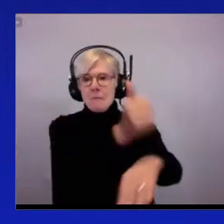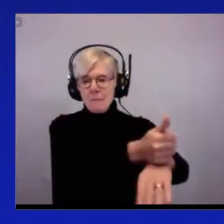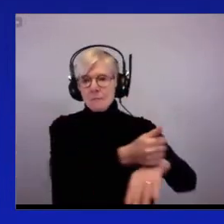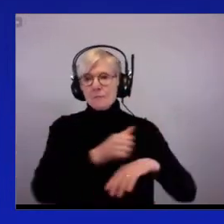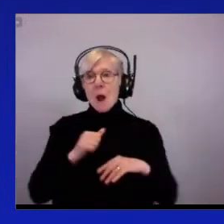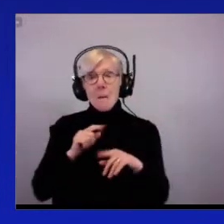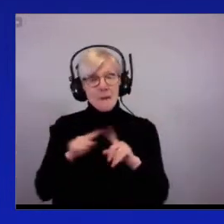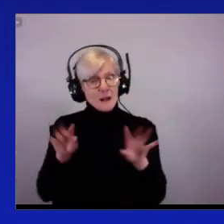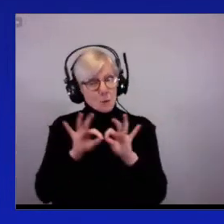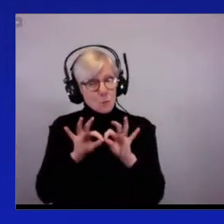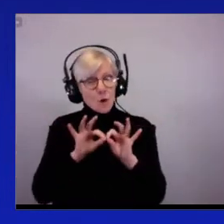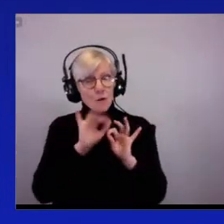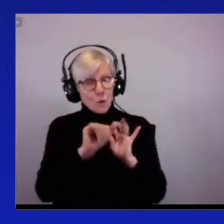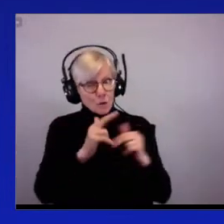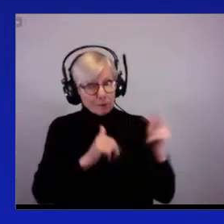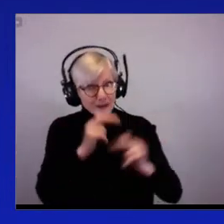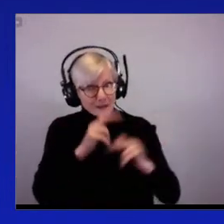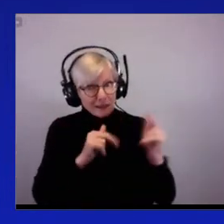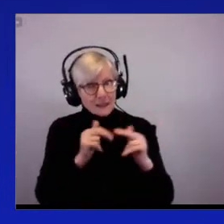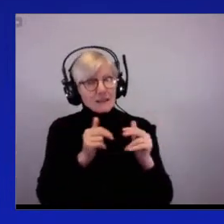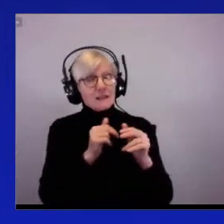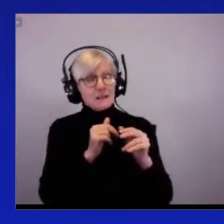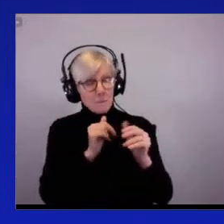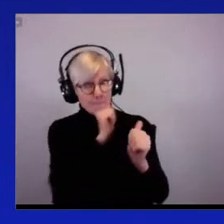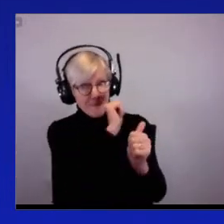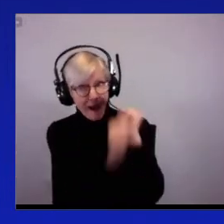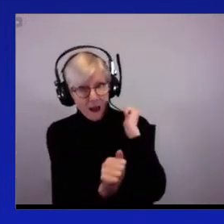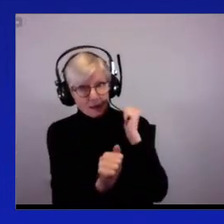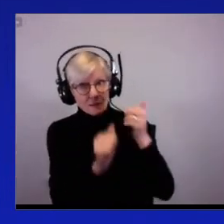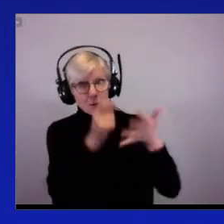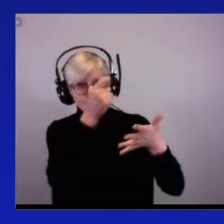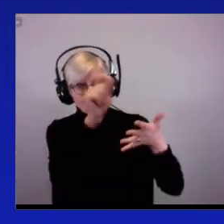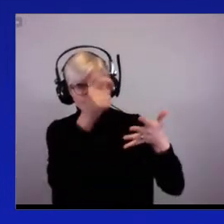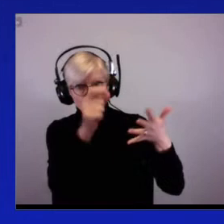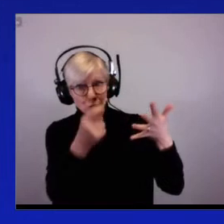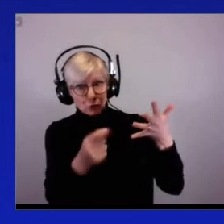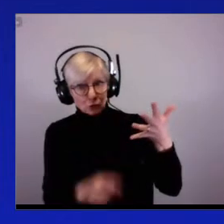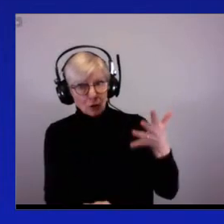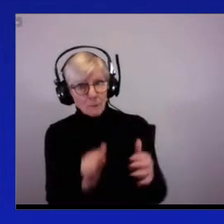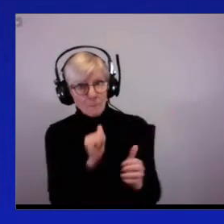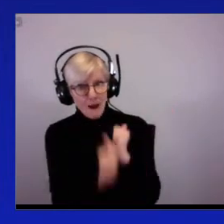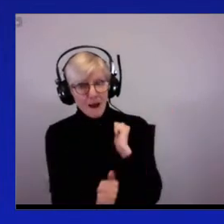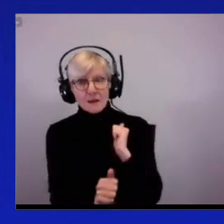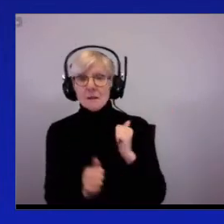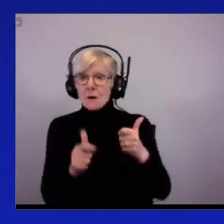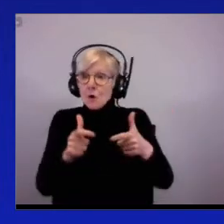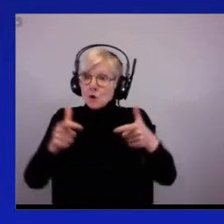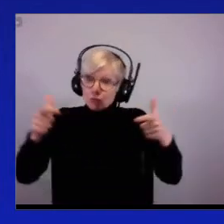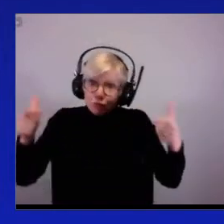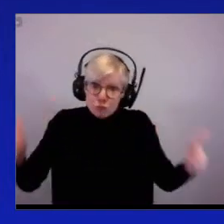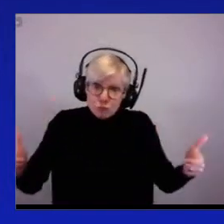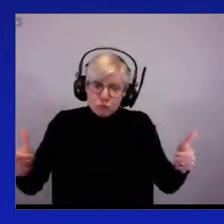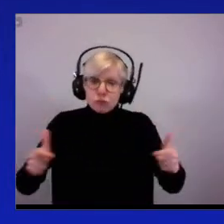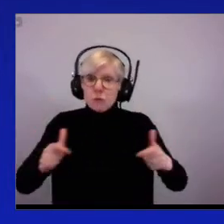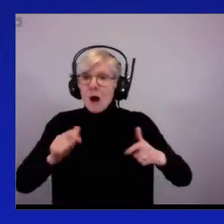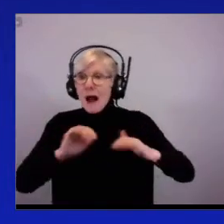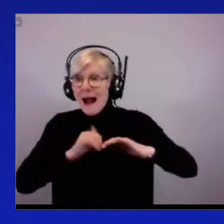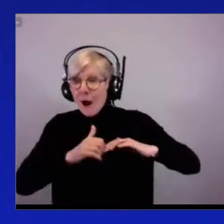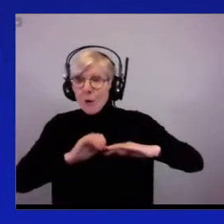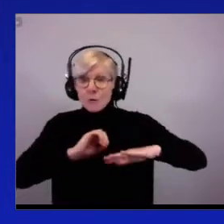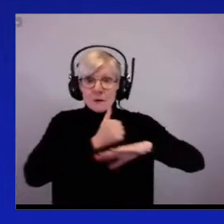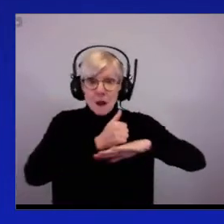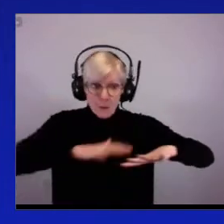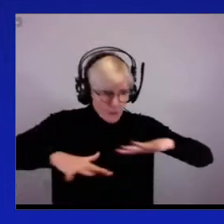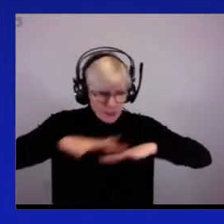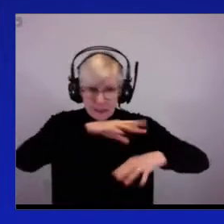these provincial criteria that I talked about. There's very strict criteria about what they got to look like and the size and the way we got to set them up.